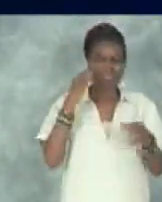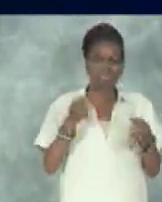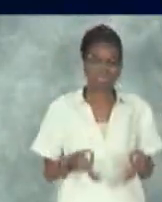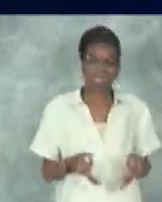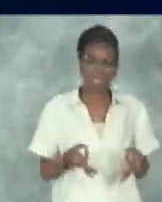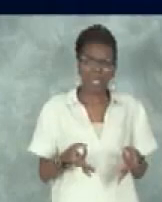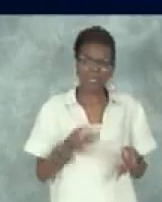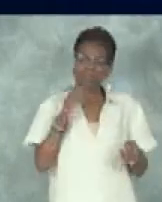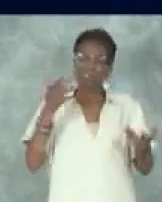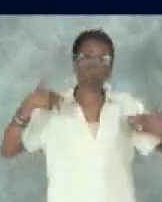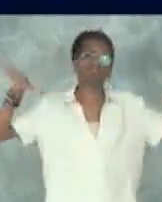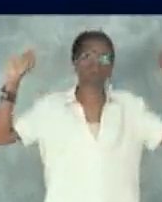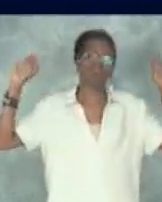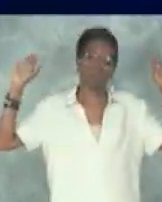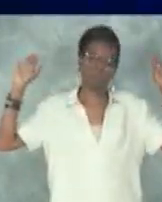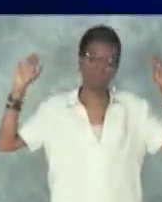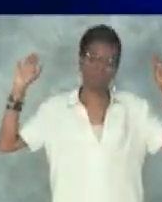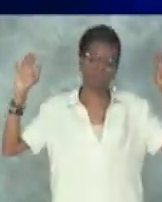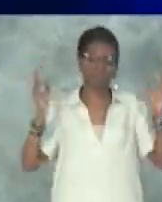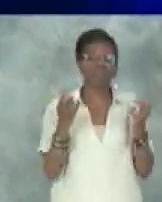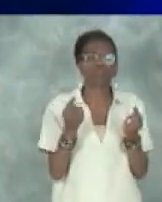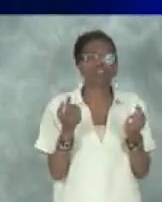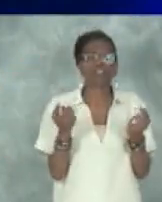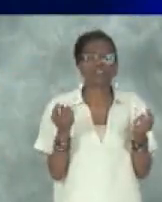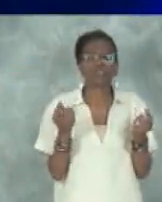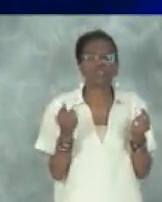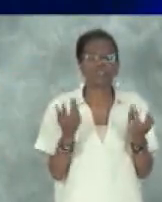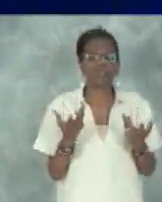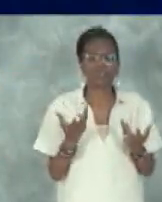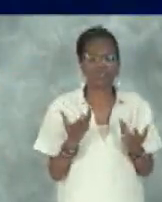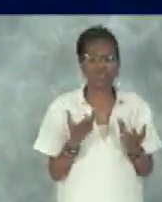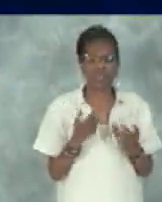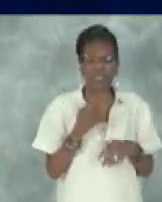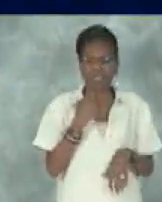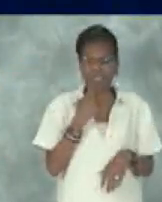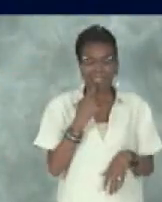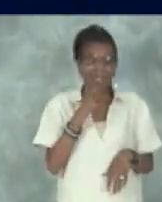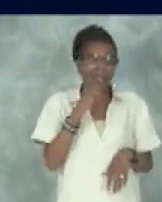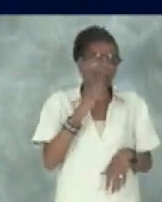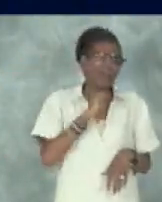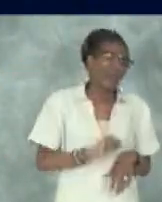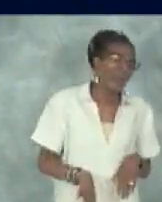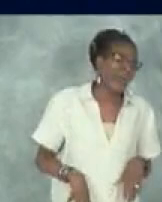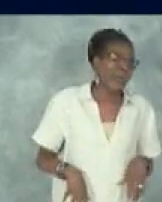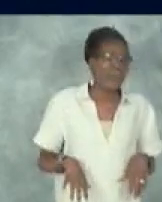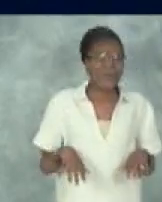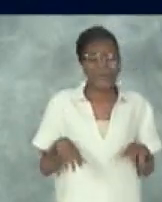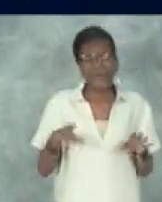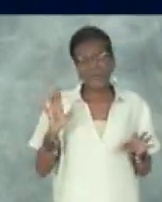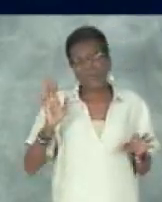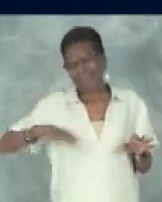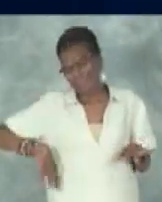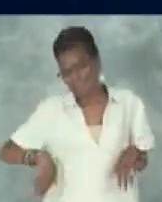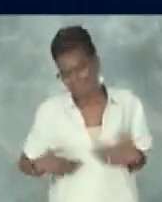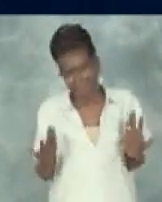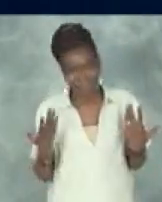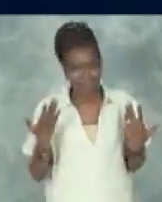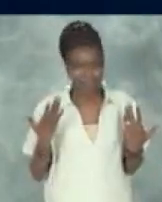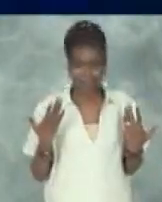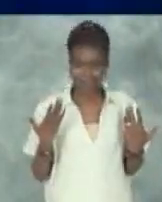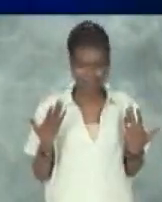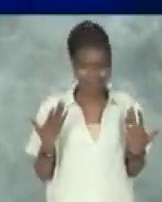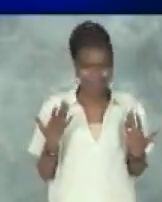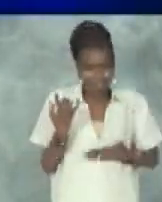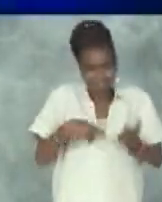towel, in order to not determine that you're too old or that you're too far gone. I guess what I'm really